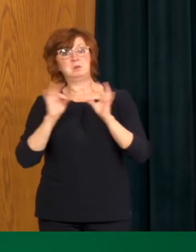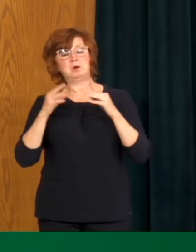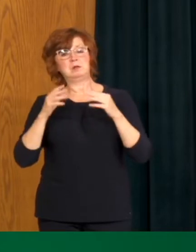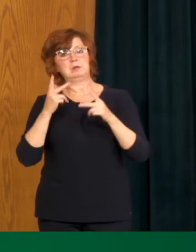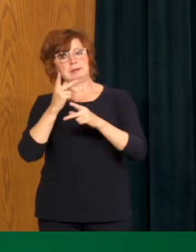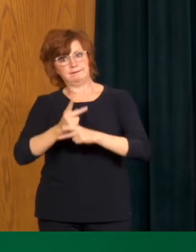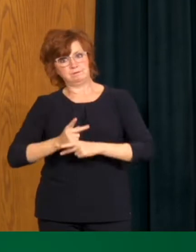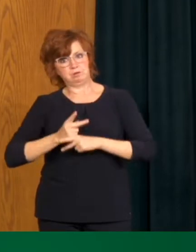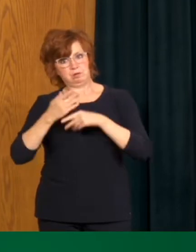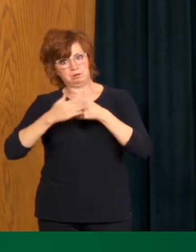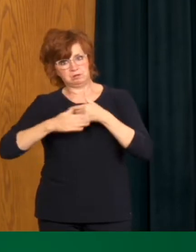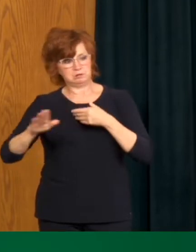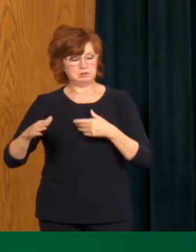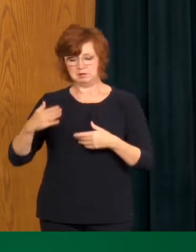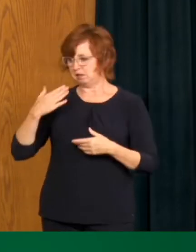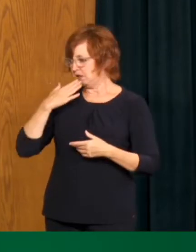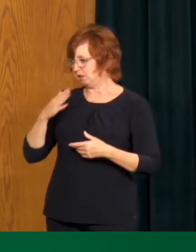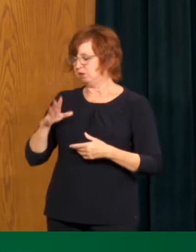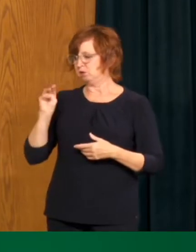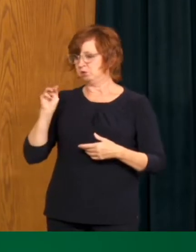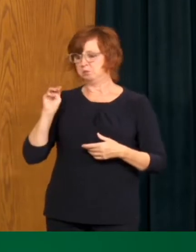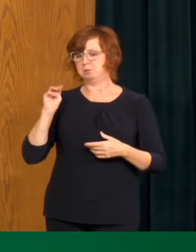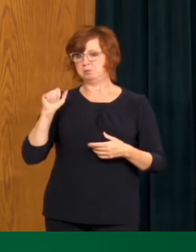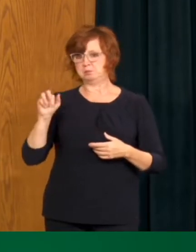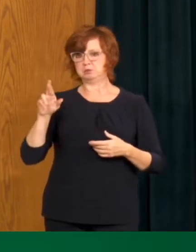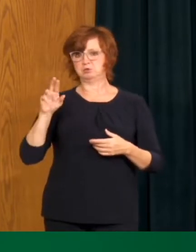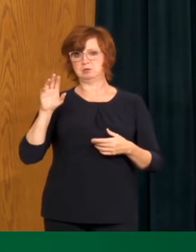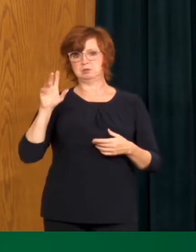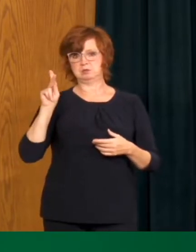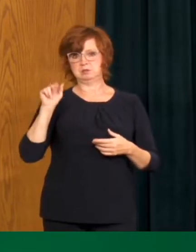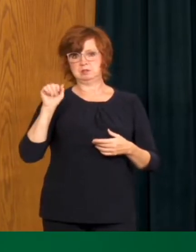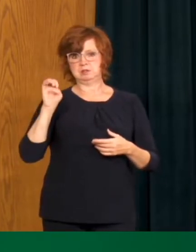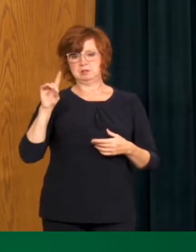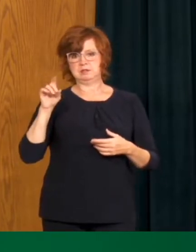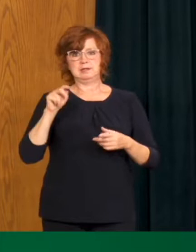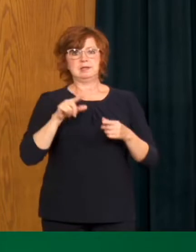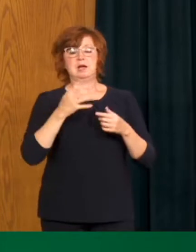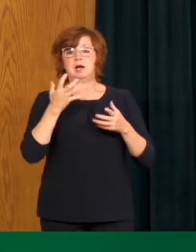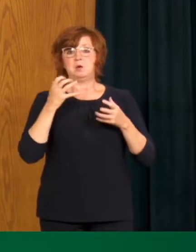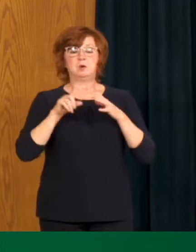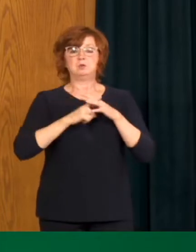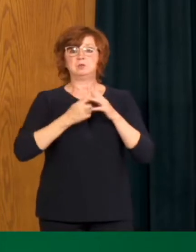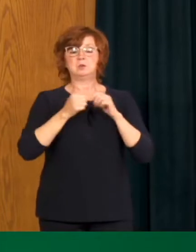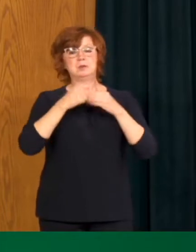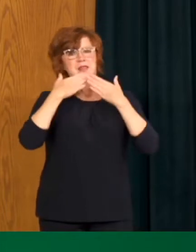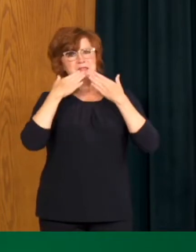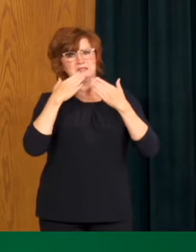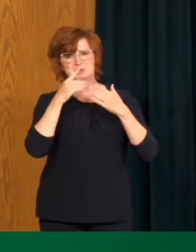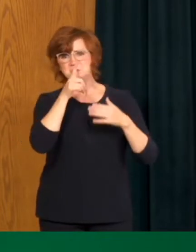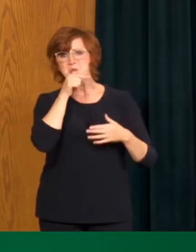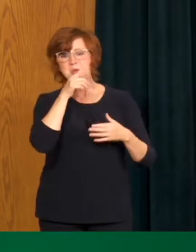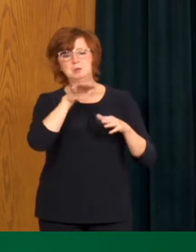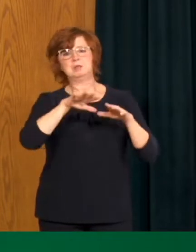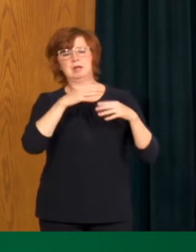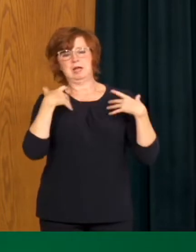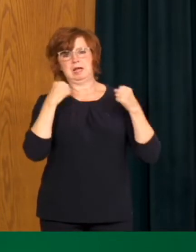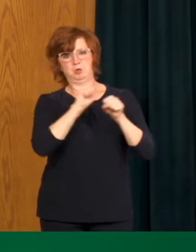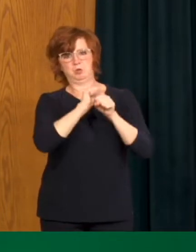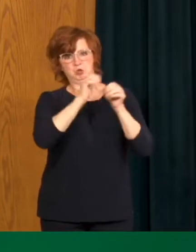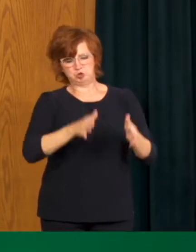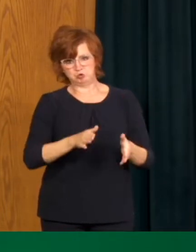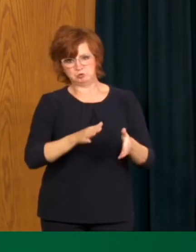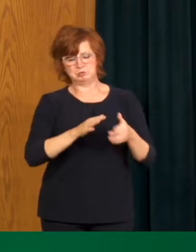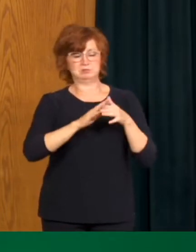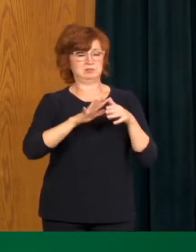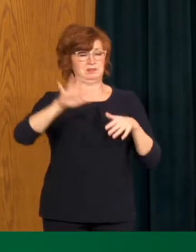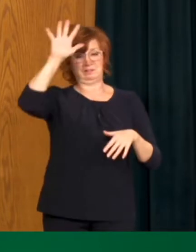Thank you, Mr. Kaeding. I'd like to begin by thanking healthcare workers across this province for the work they're doing above and beyond across the province on behalf of